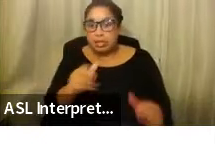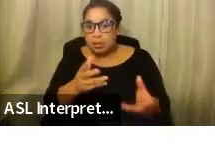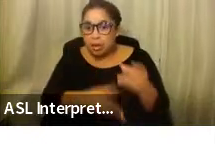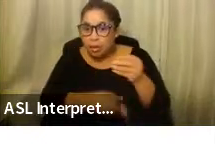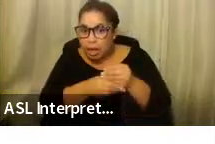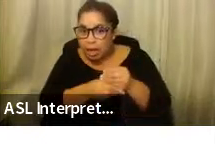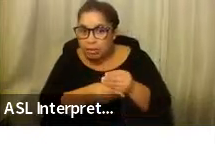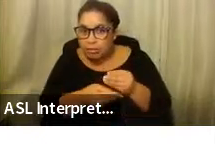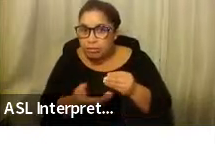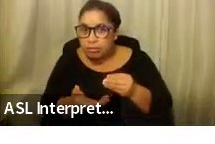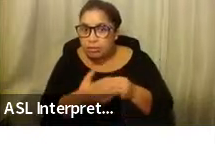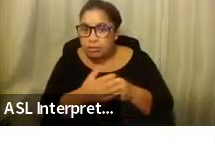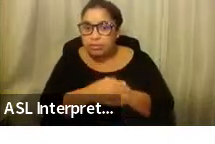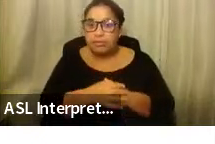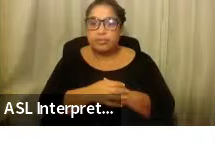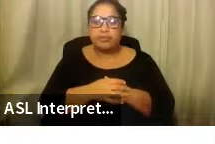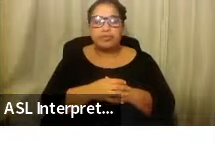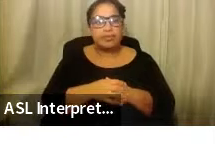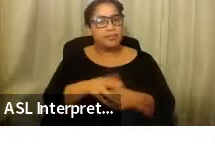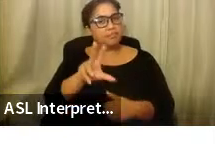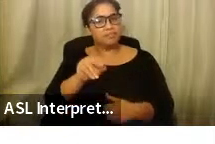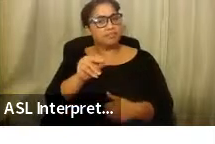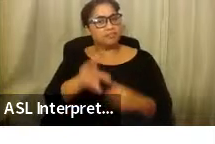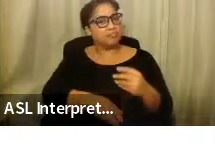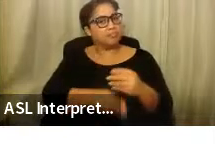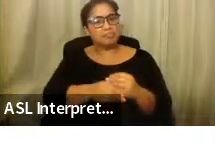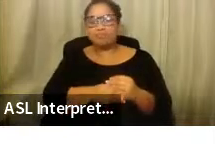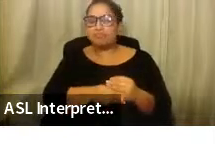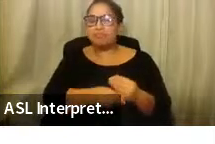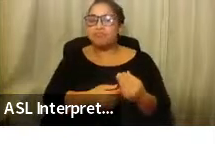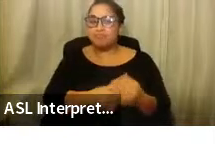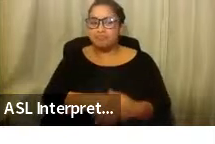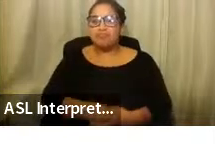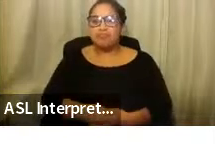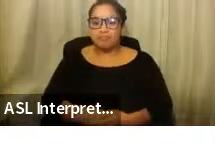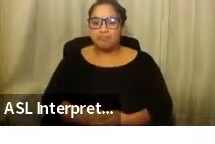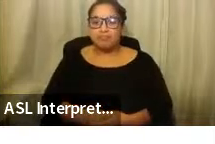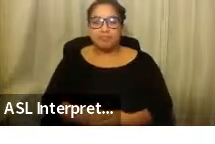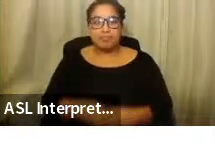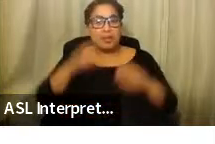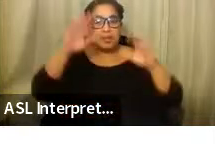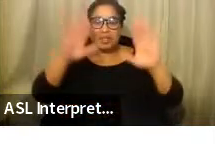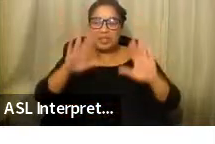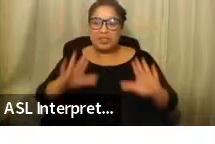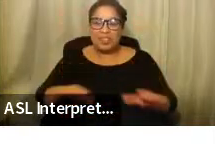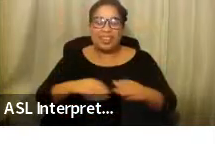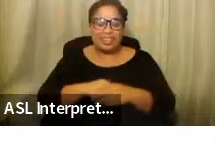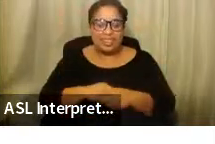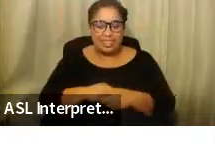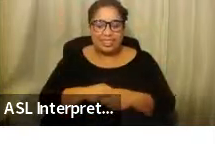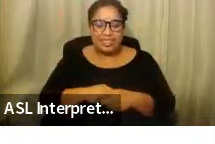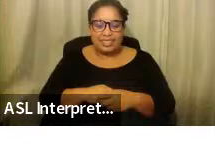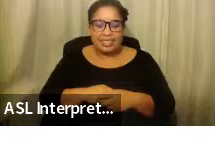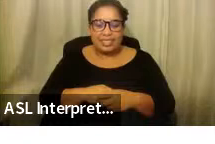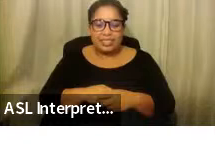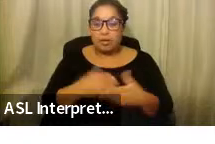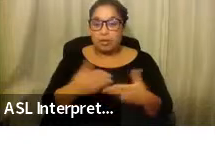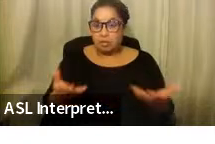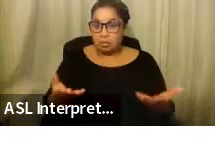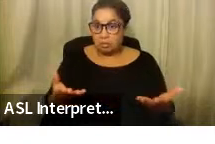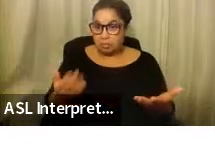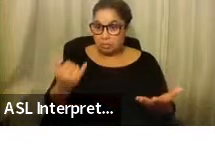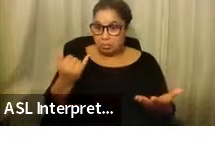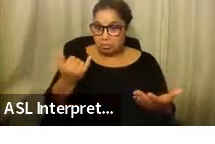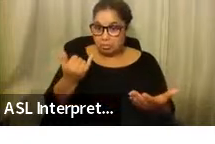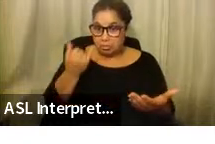add? No, nothing to add there. Okay, wonderful. So unless there's any